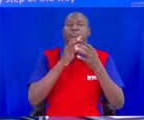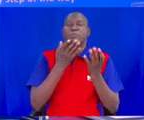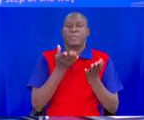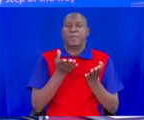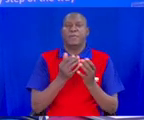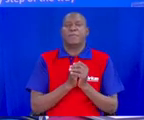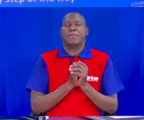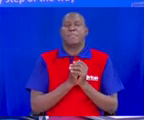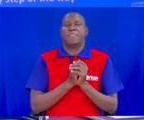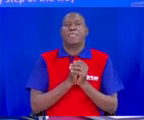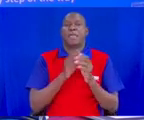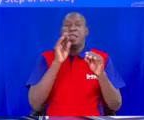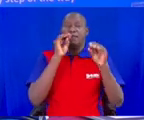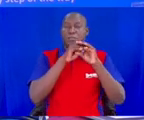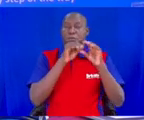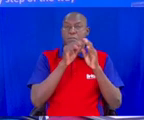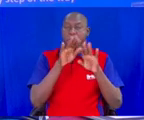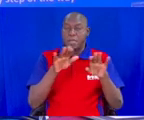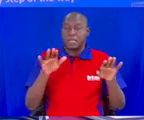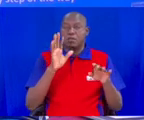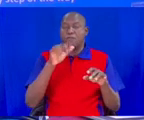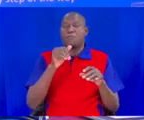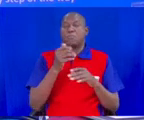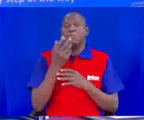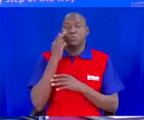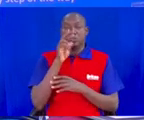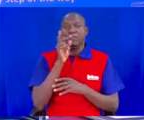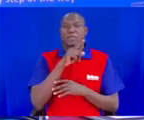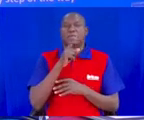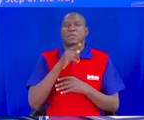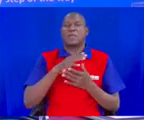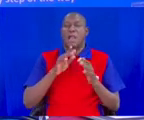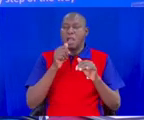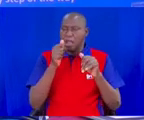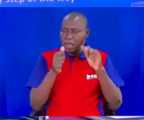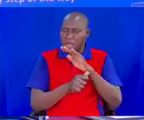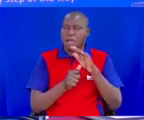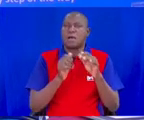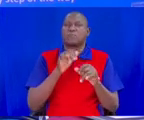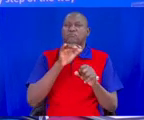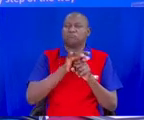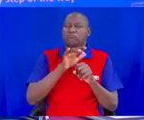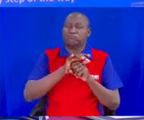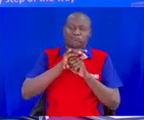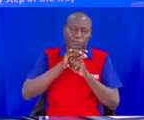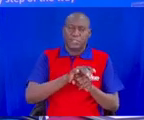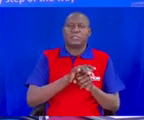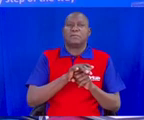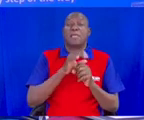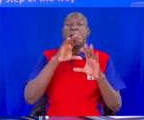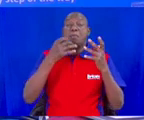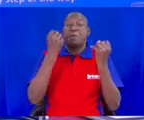investment markets, as you saw from the investment presentation, have come under a lot of pressure. A lot of companies are not doing well, and you may have